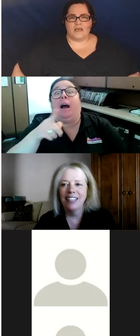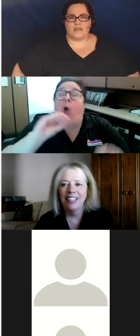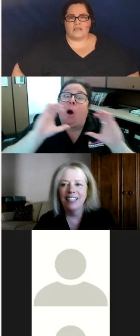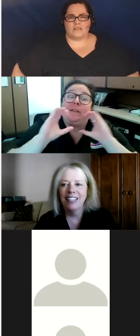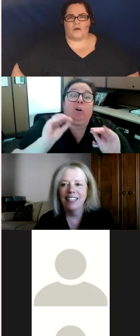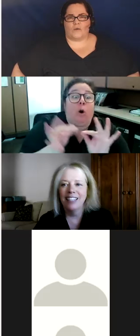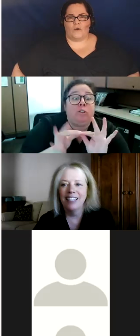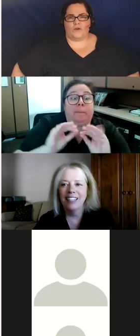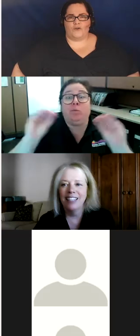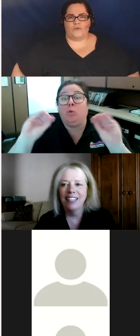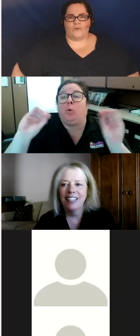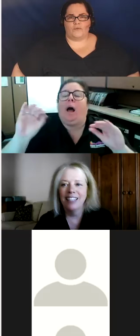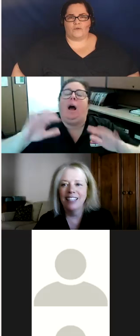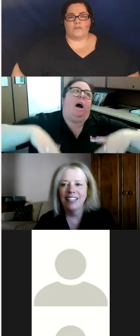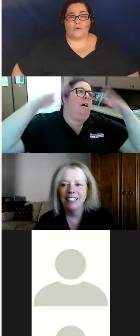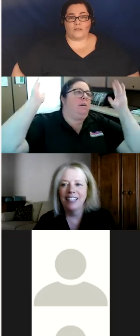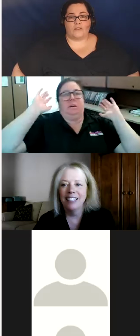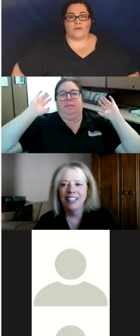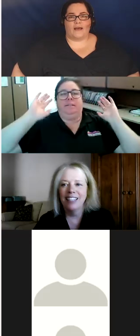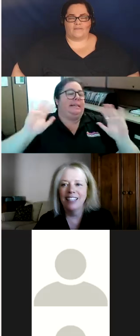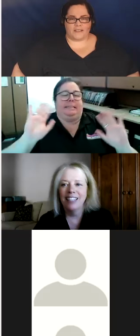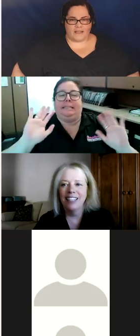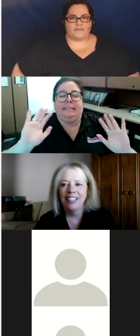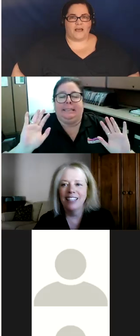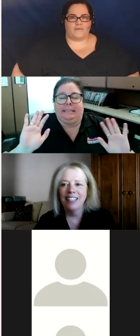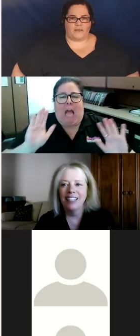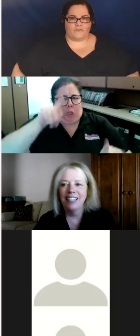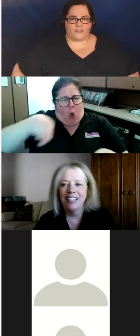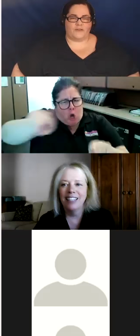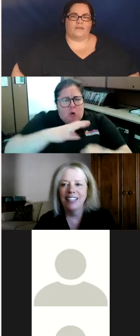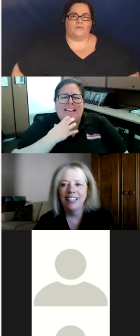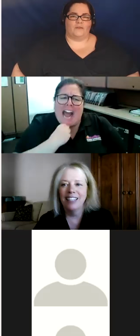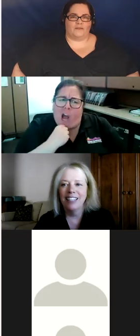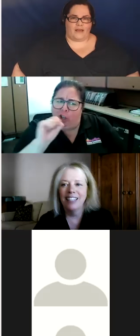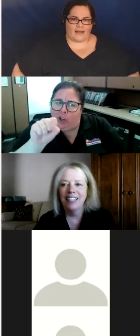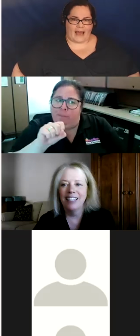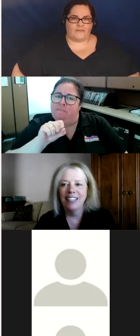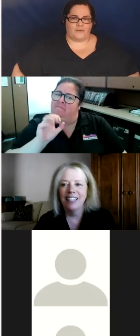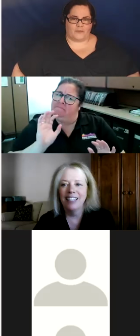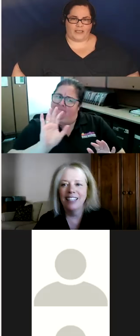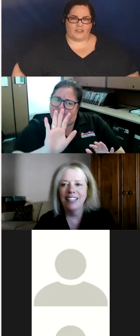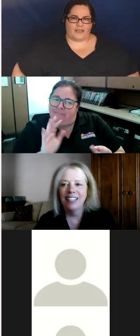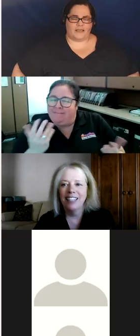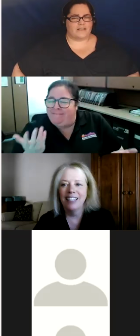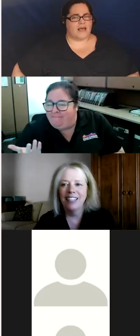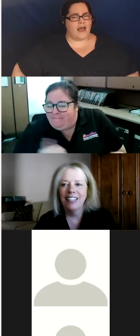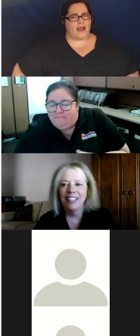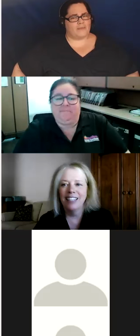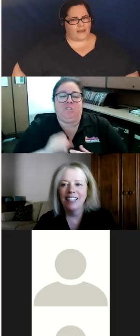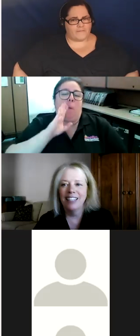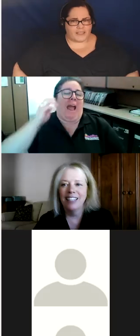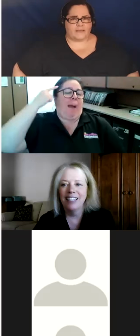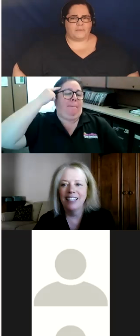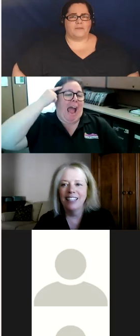families. So those folks also have this lifetime of being frustrated with the lack of communication access